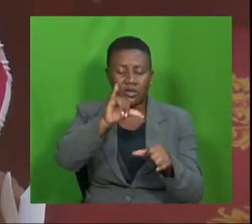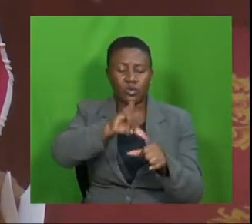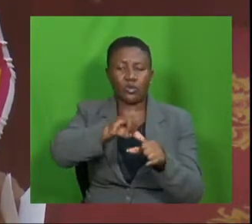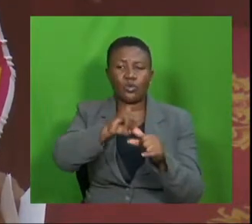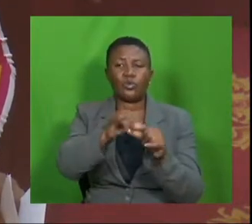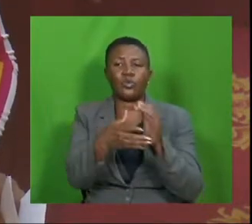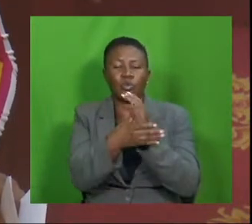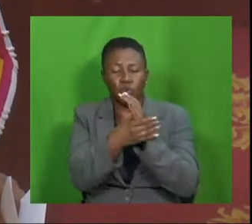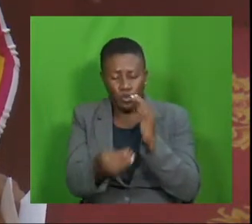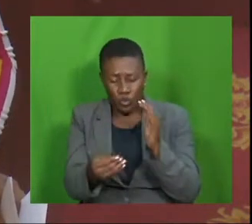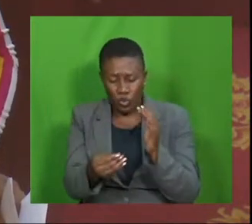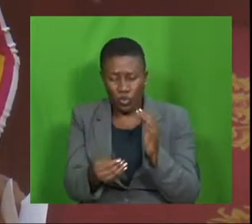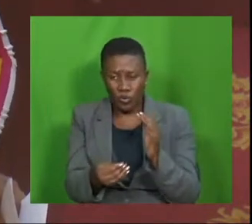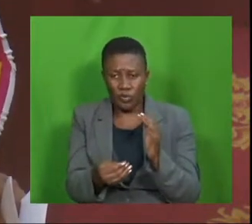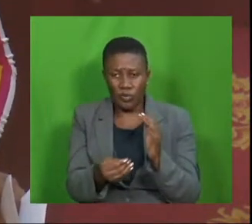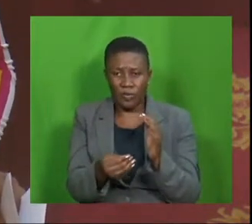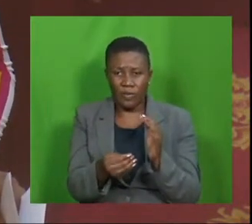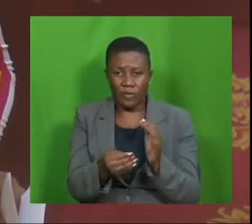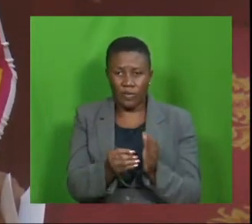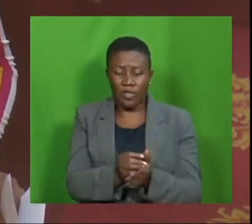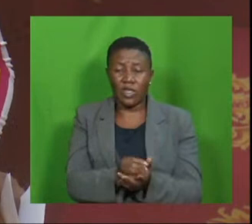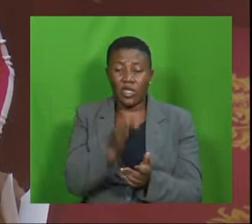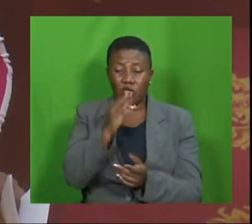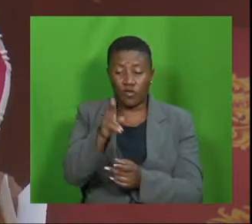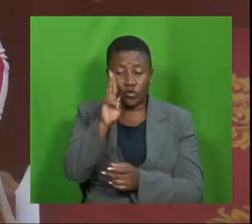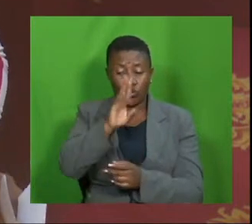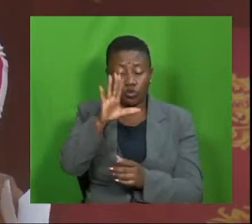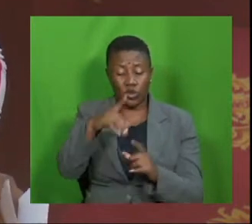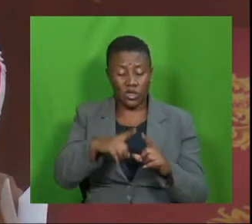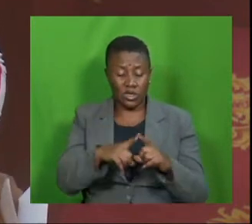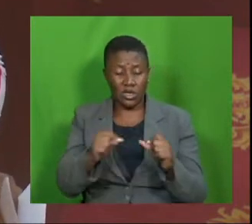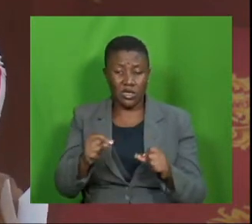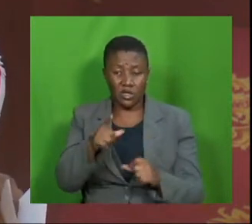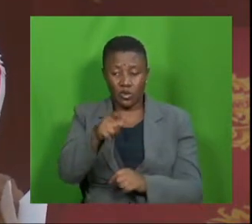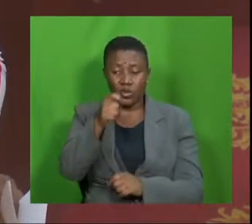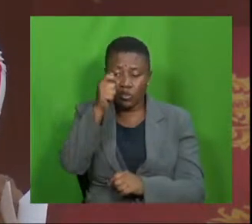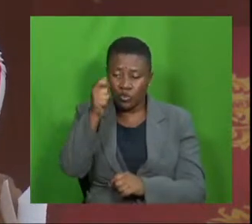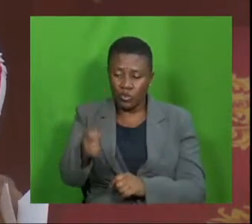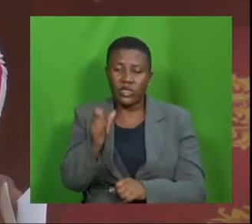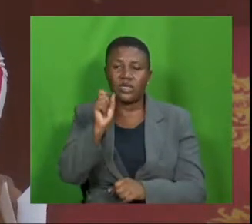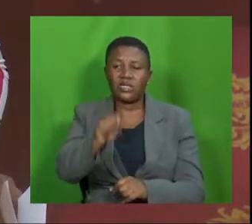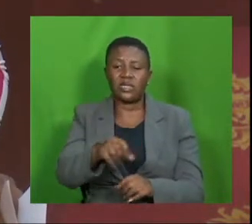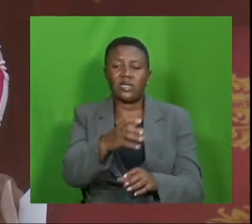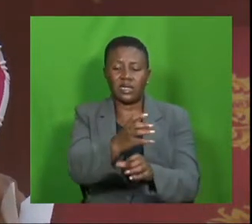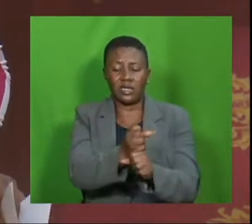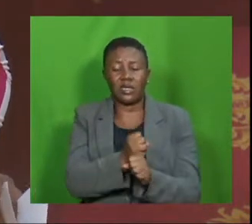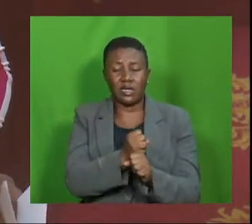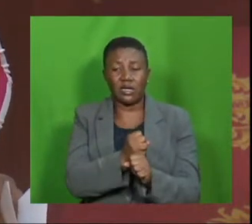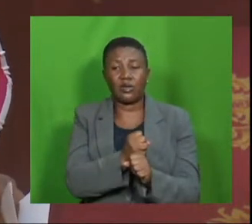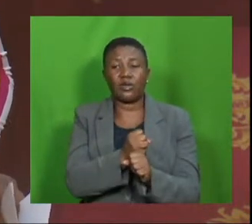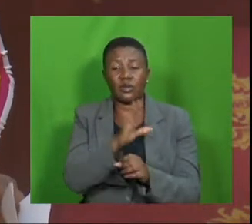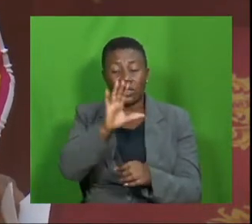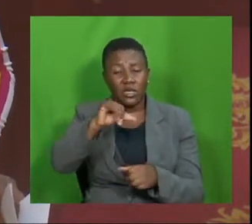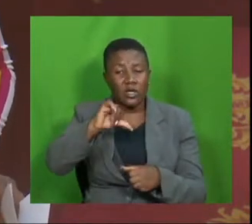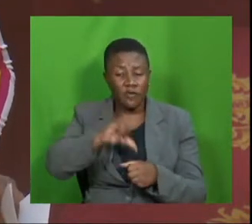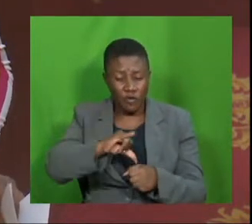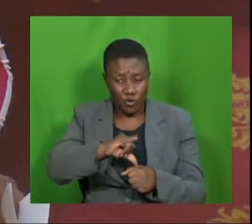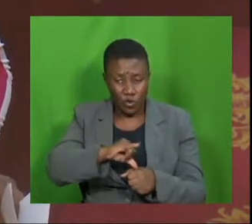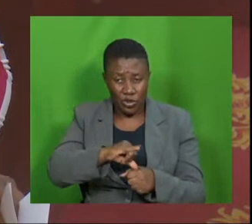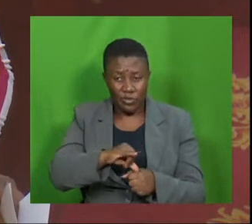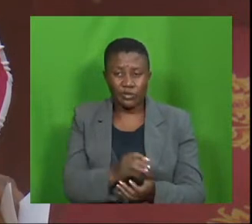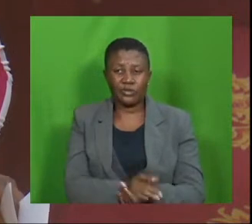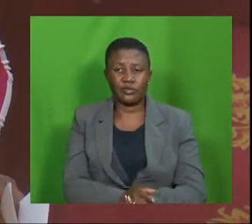will use it to draw their fuel. So plans are on the way to make sure that we automate